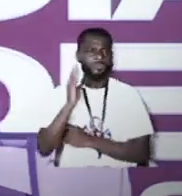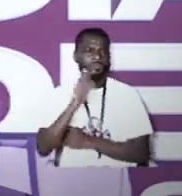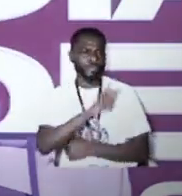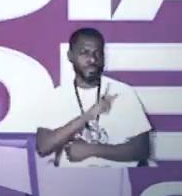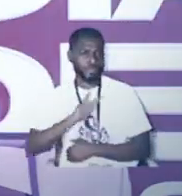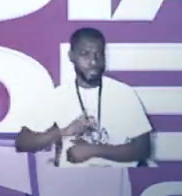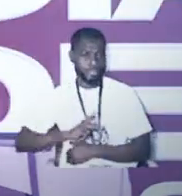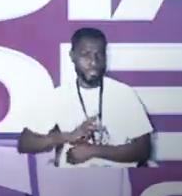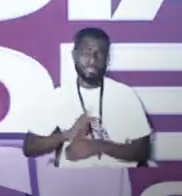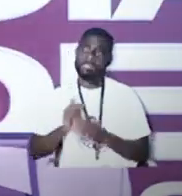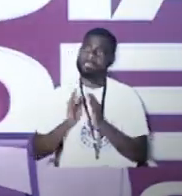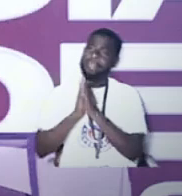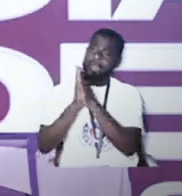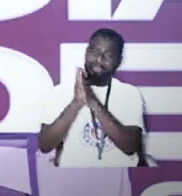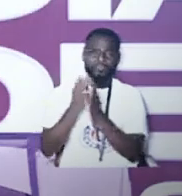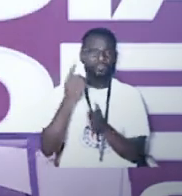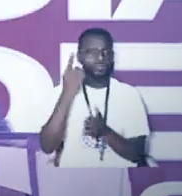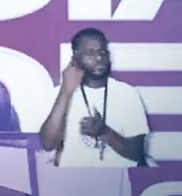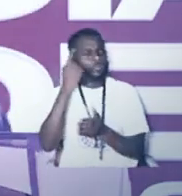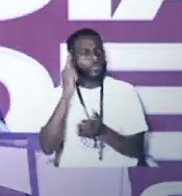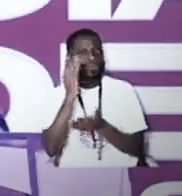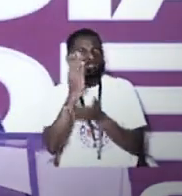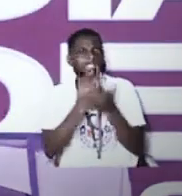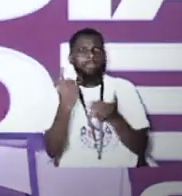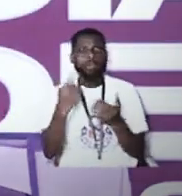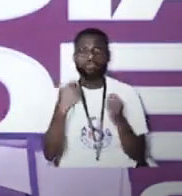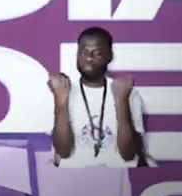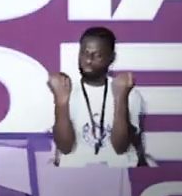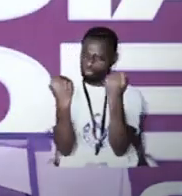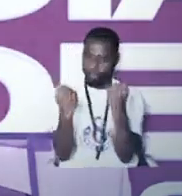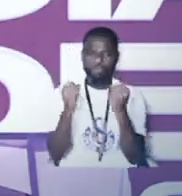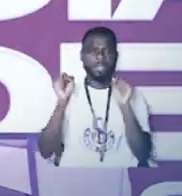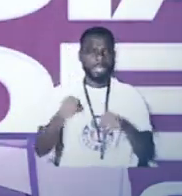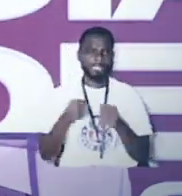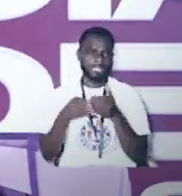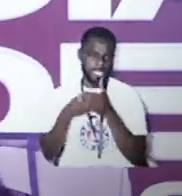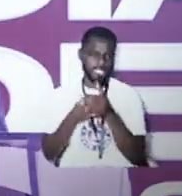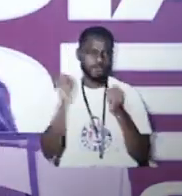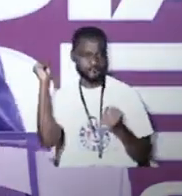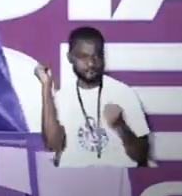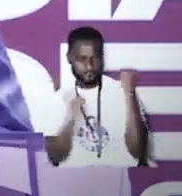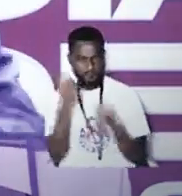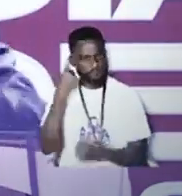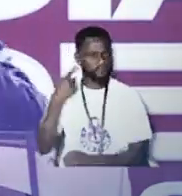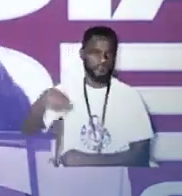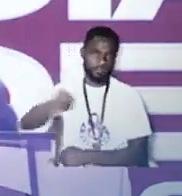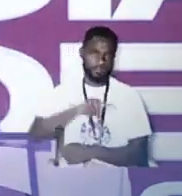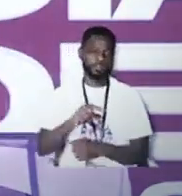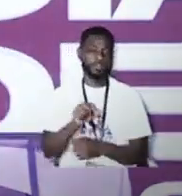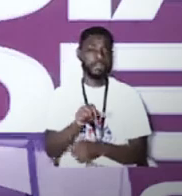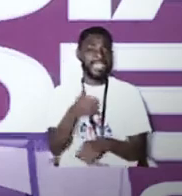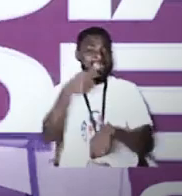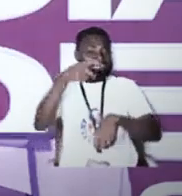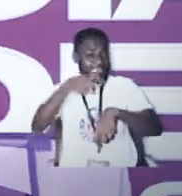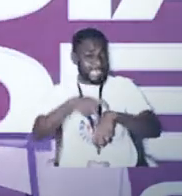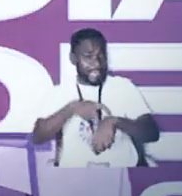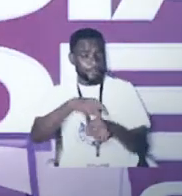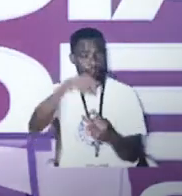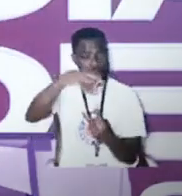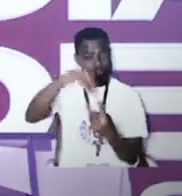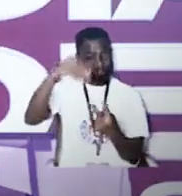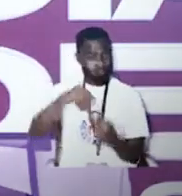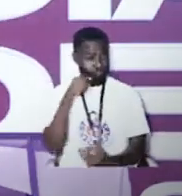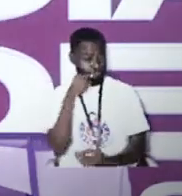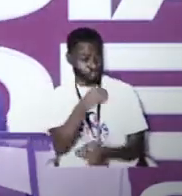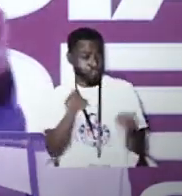they were asking for somebody who fight their battles for them. So anytime that you are elected as a